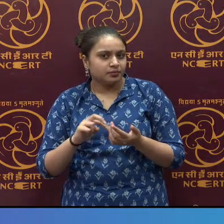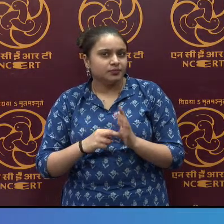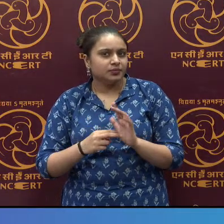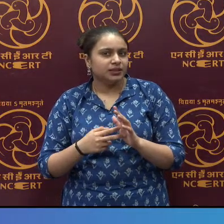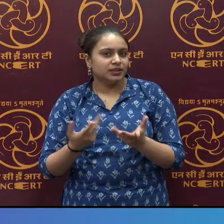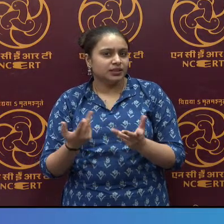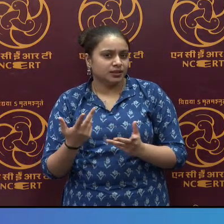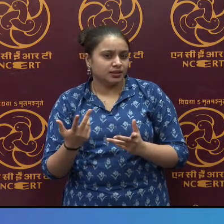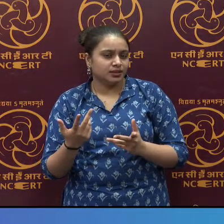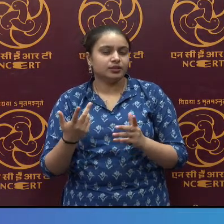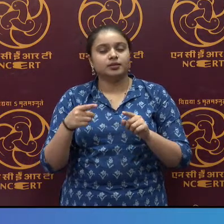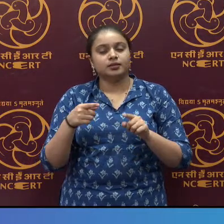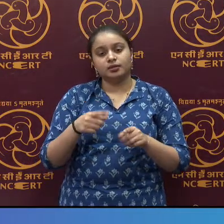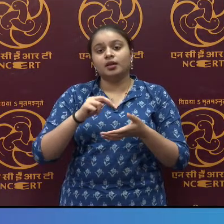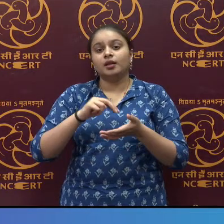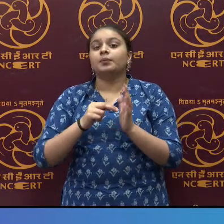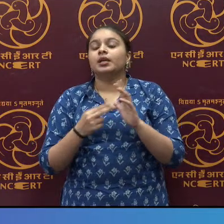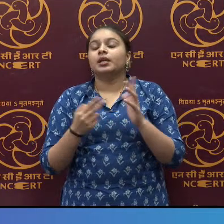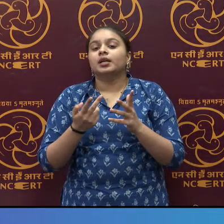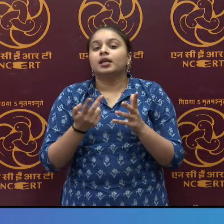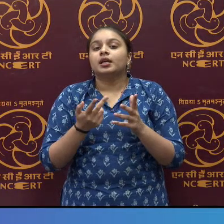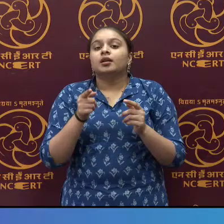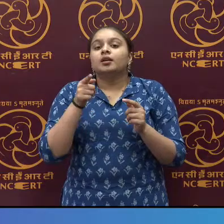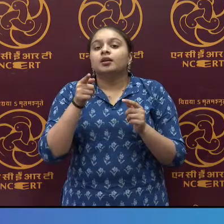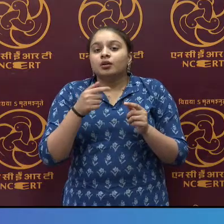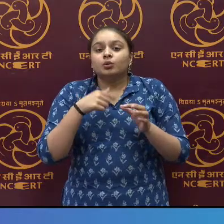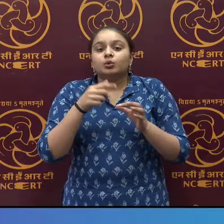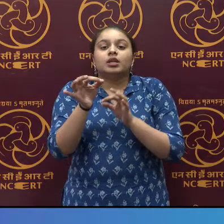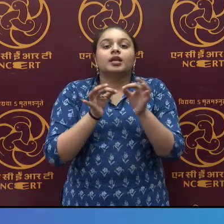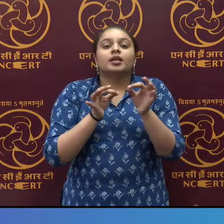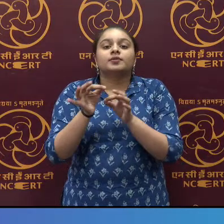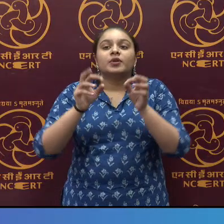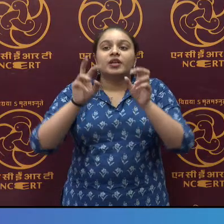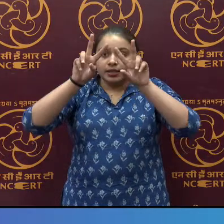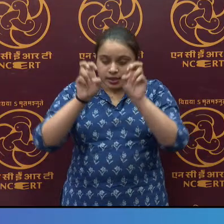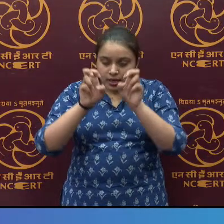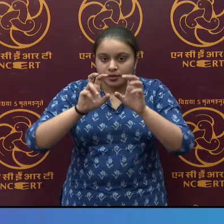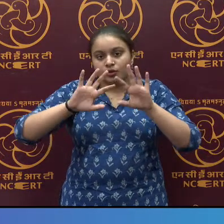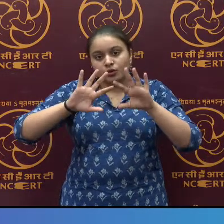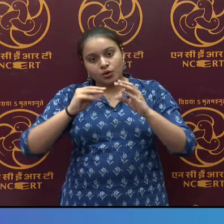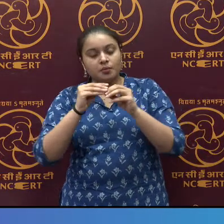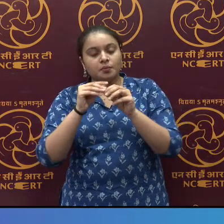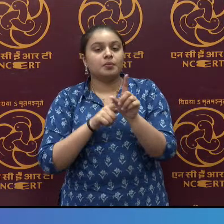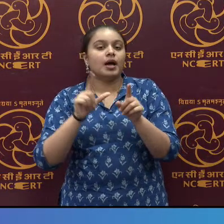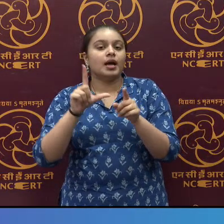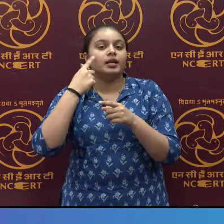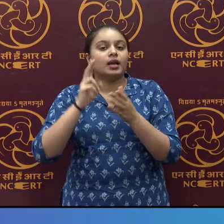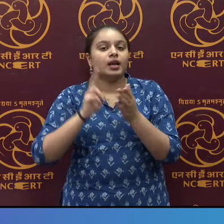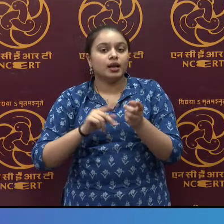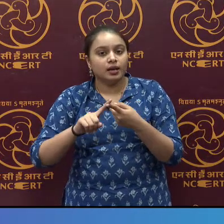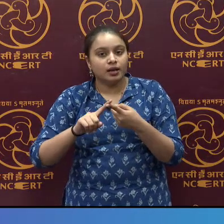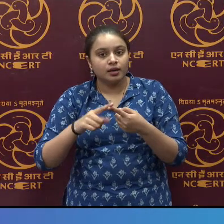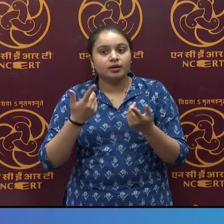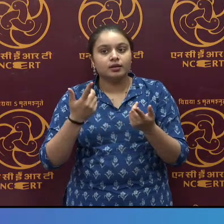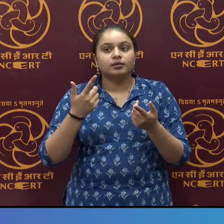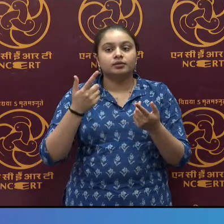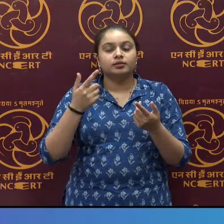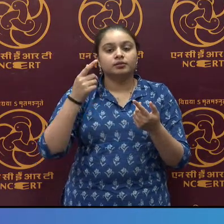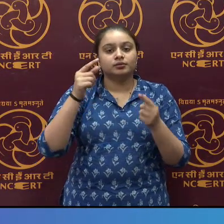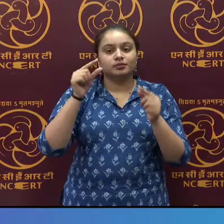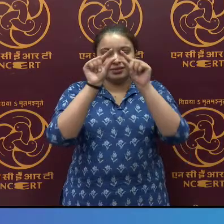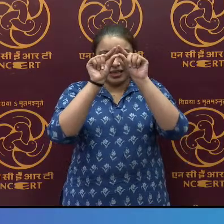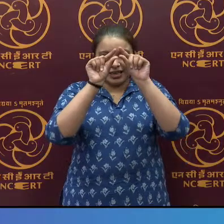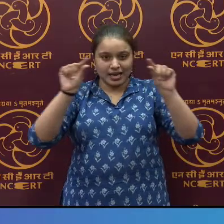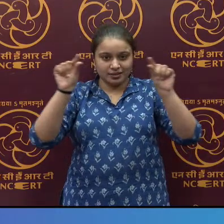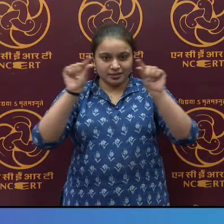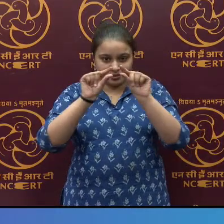but where you try to explain the title, or in the byline you just give the name of the writer and designation.